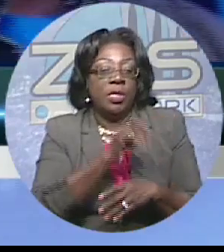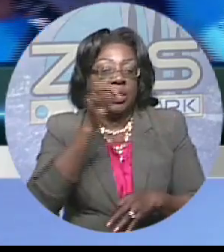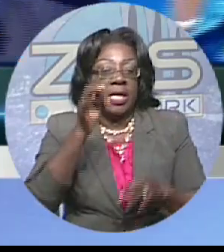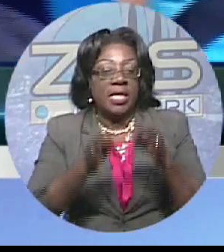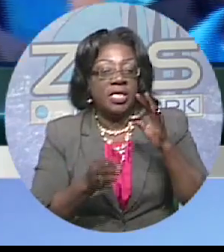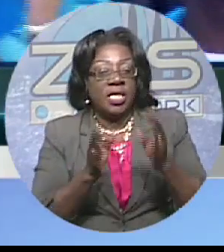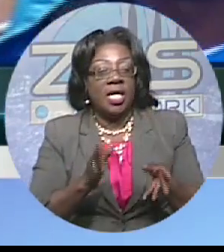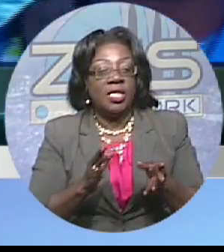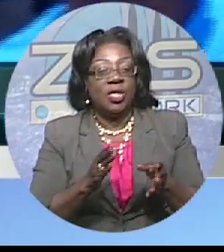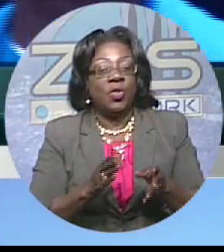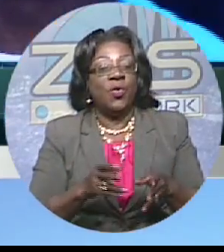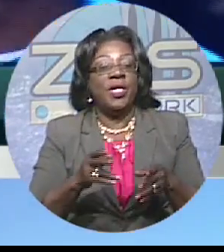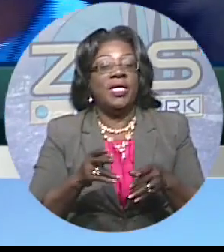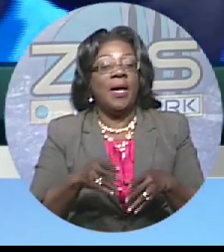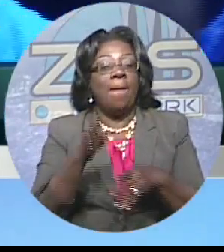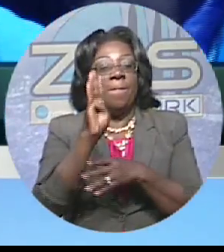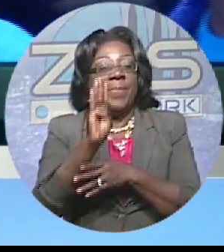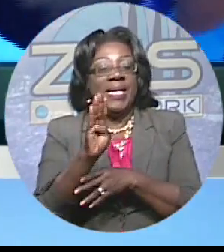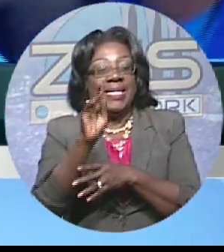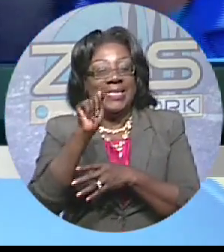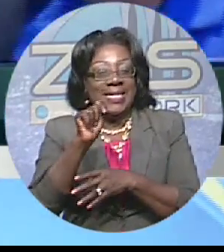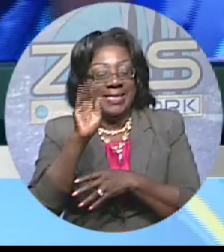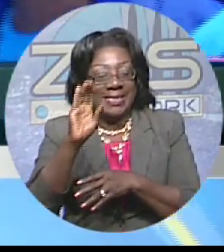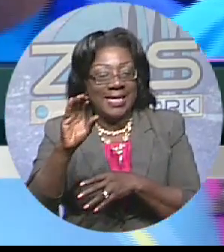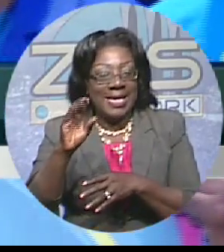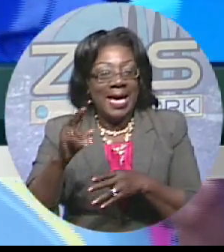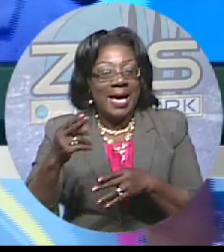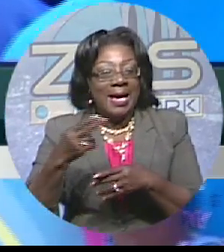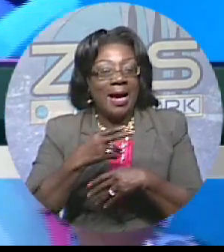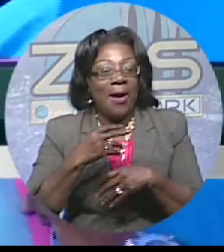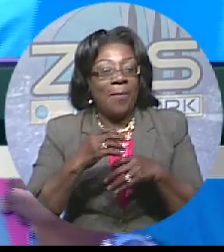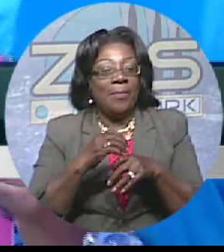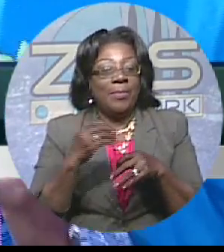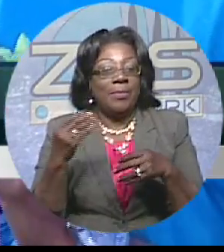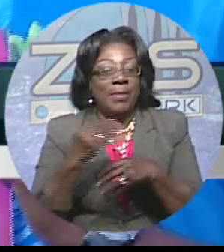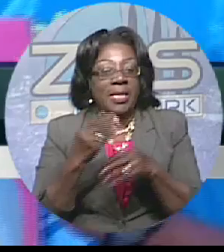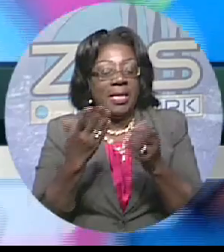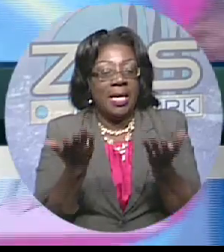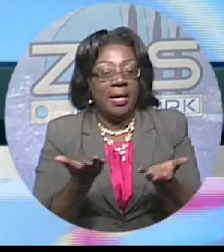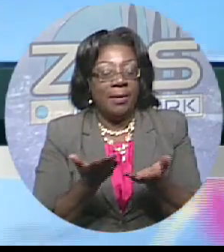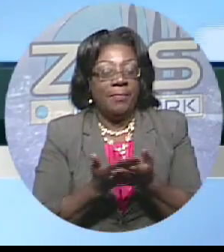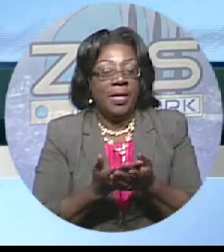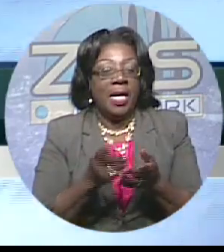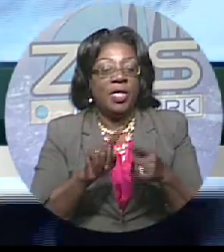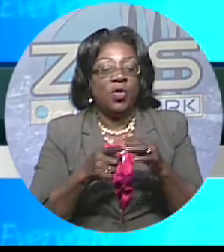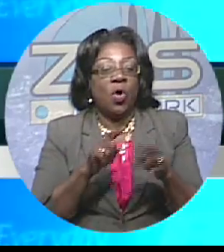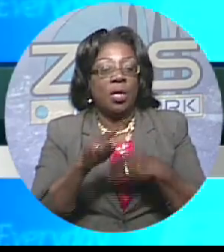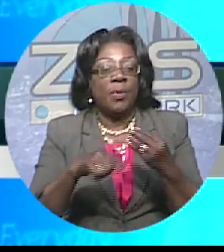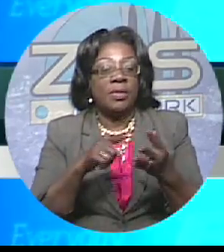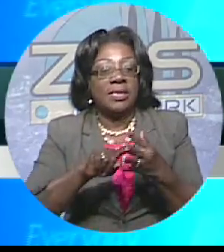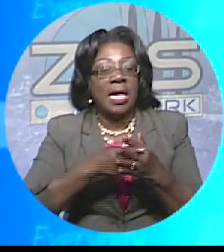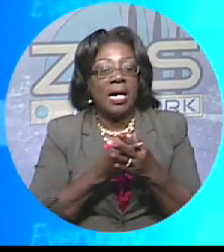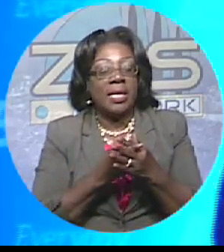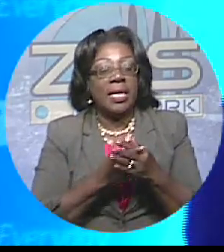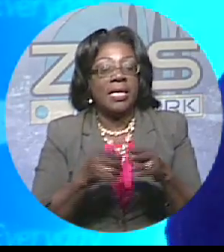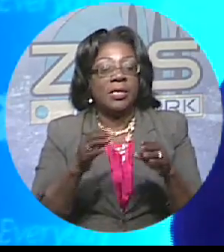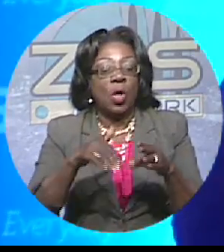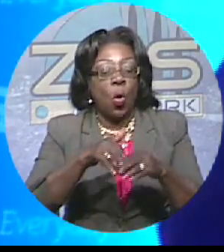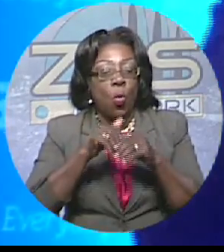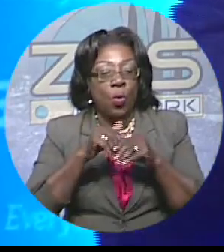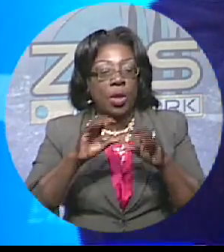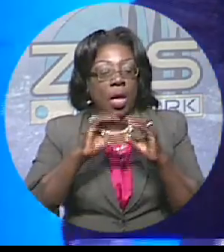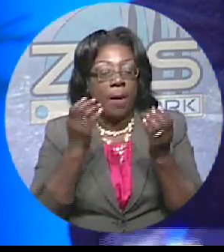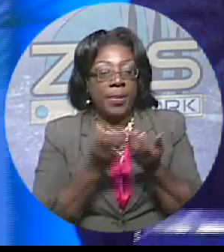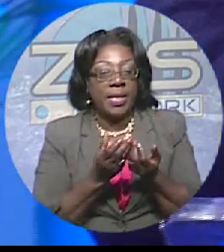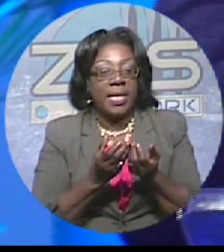recent BTC hackathon, but he shared how his company remains competitive in facial recognition software. He explains how it works and who